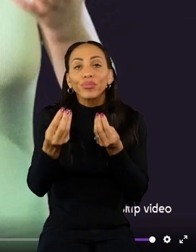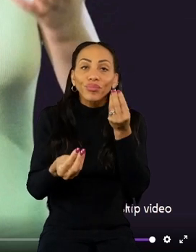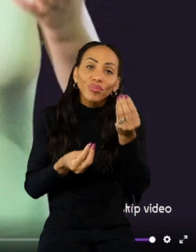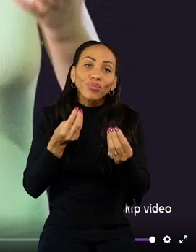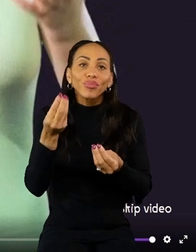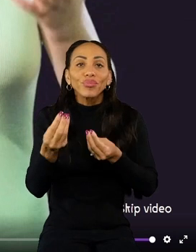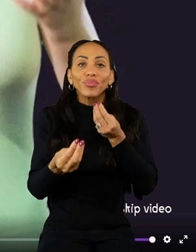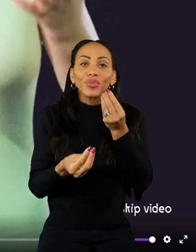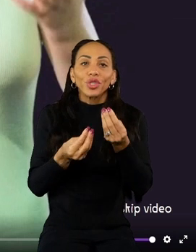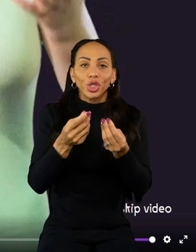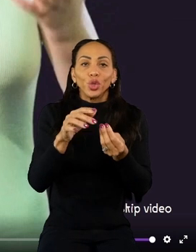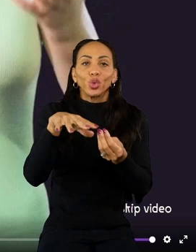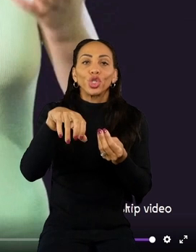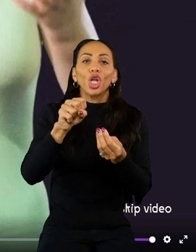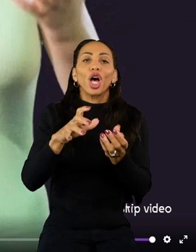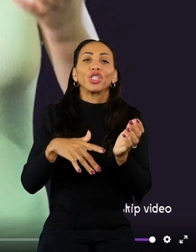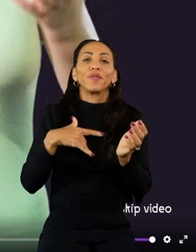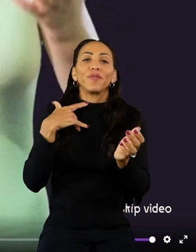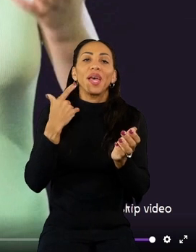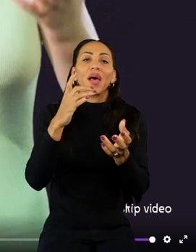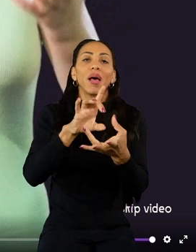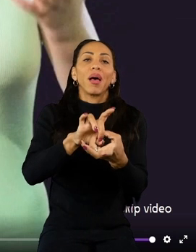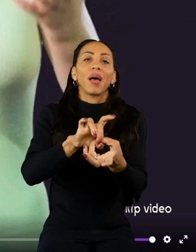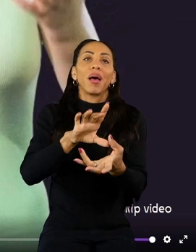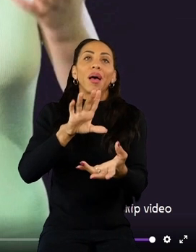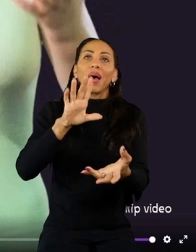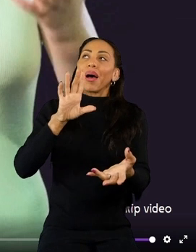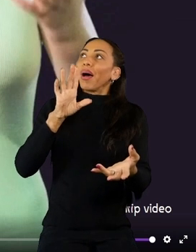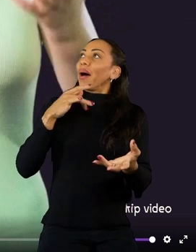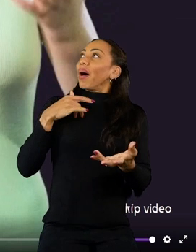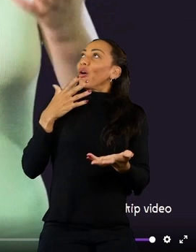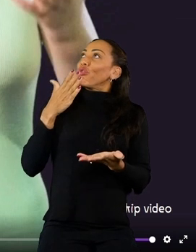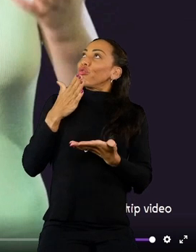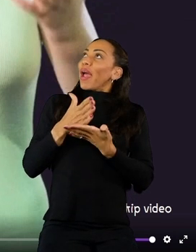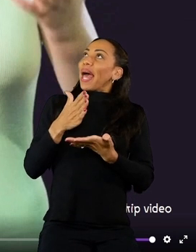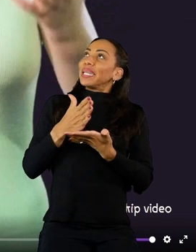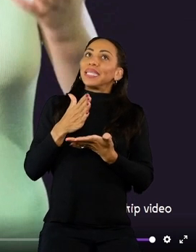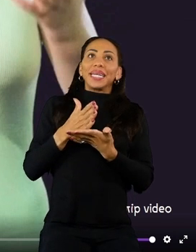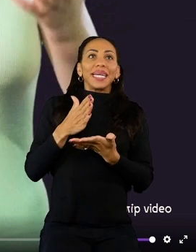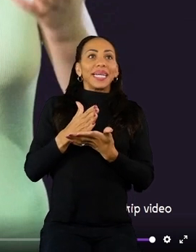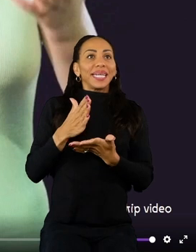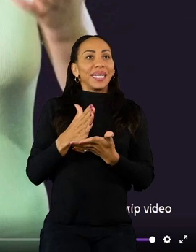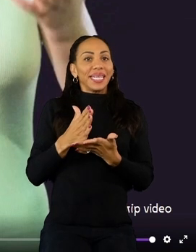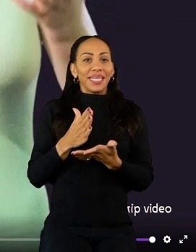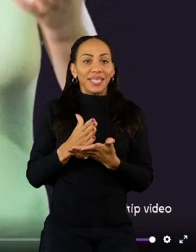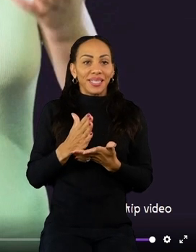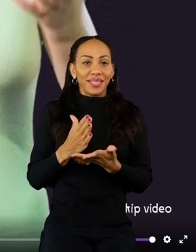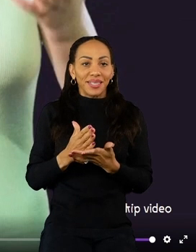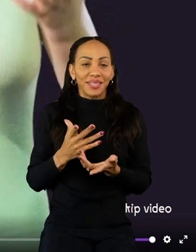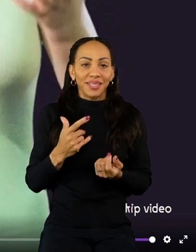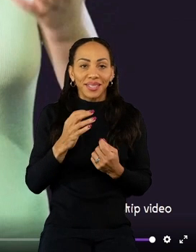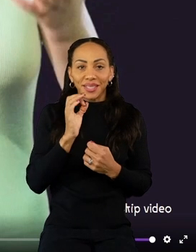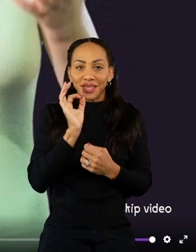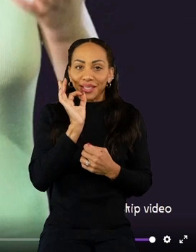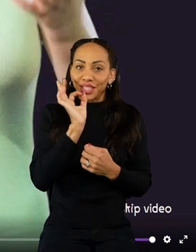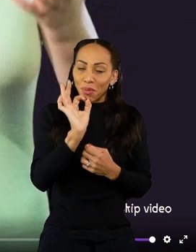And so she basically brings you gradually back into reality. As you can see there, the first thing that she says is, you know,